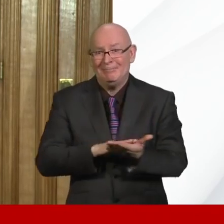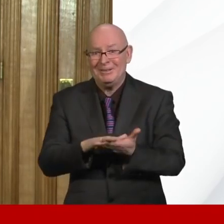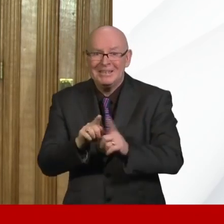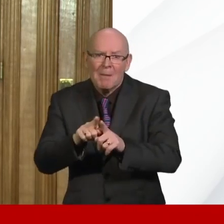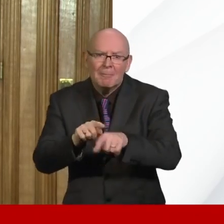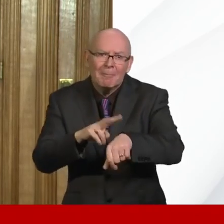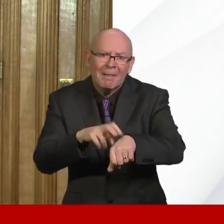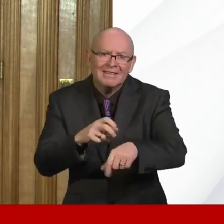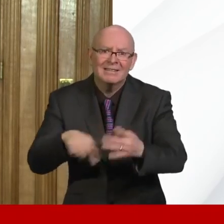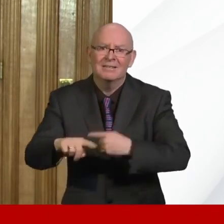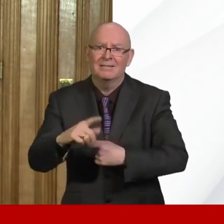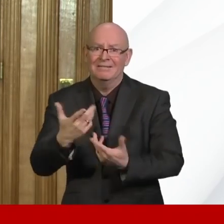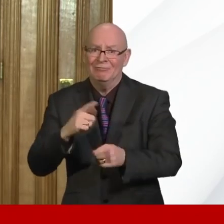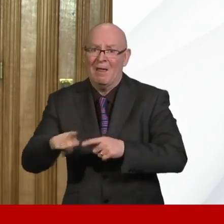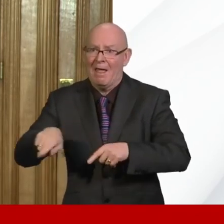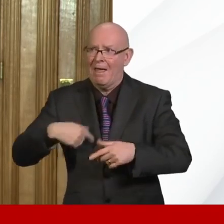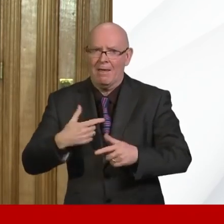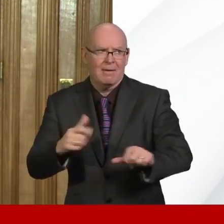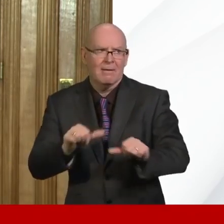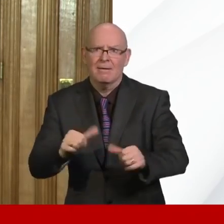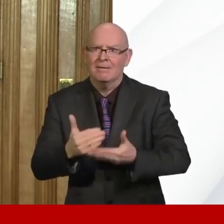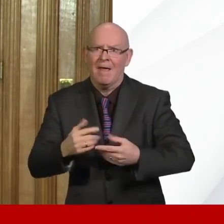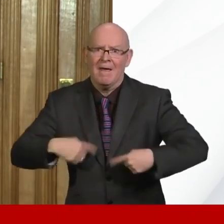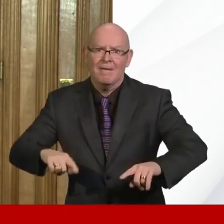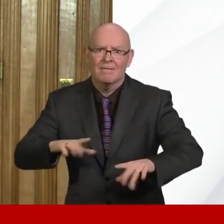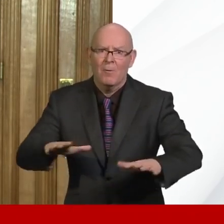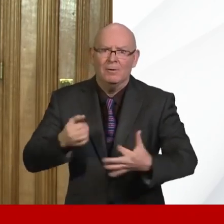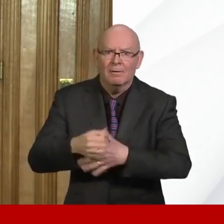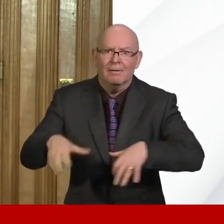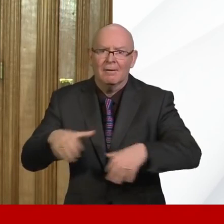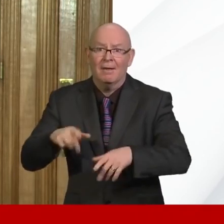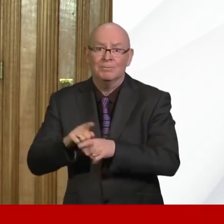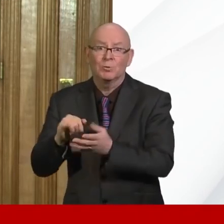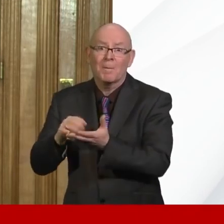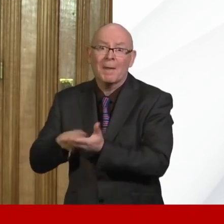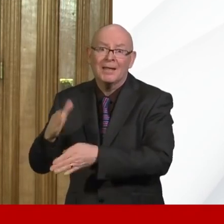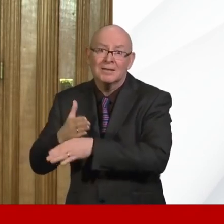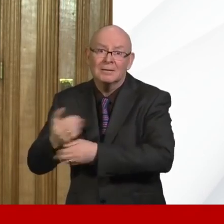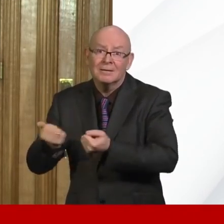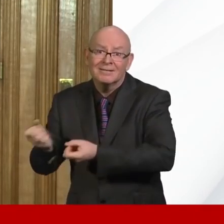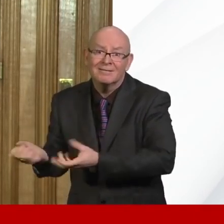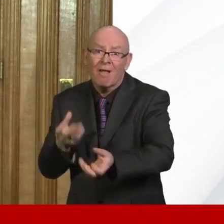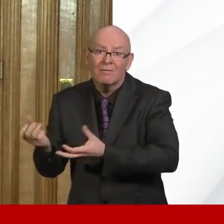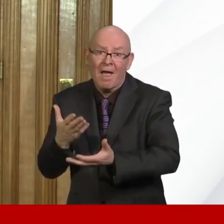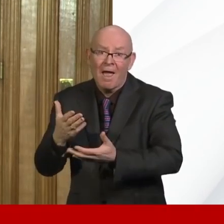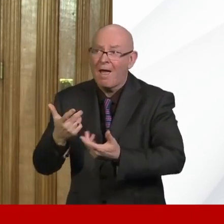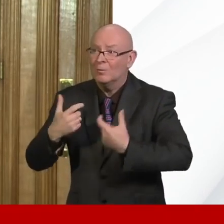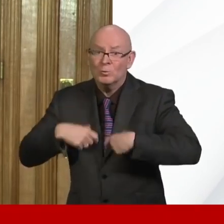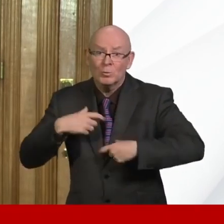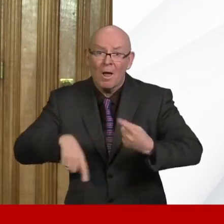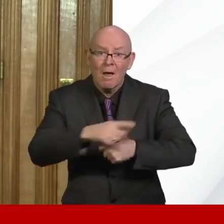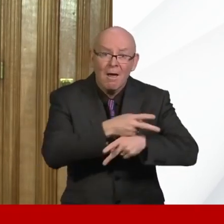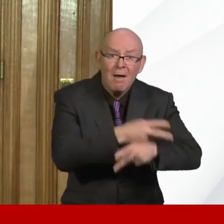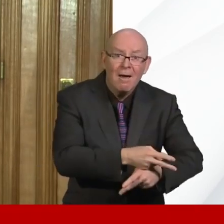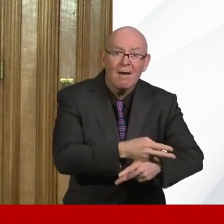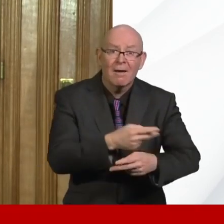So we therefore need schools to make provision for the children of these key workers who would